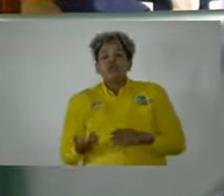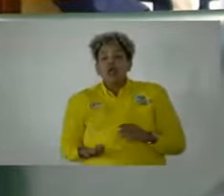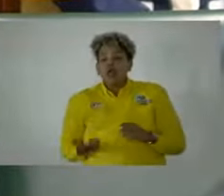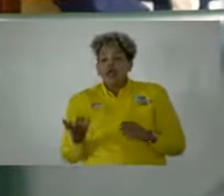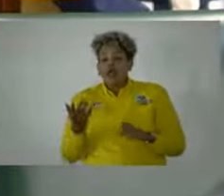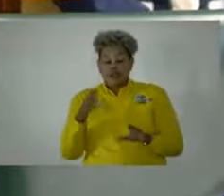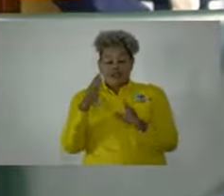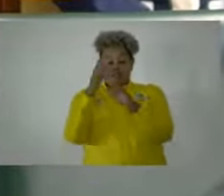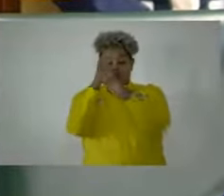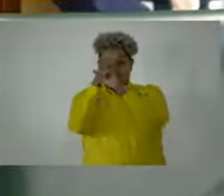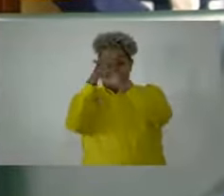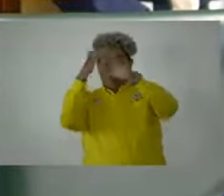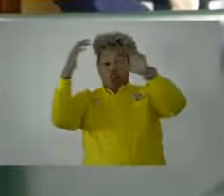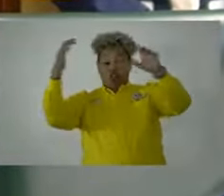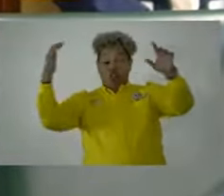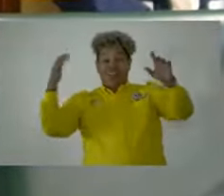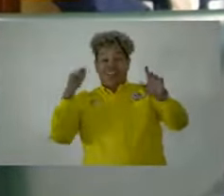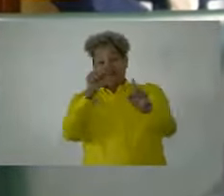an illusion.